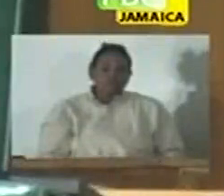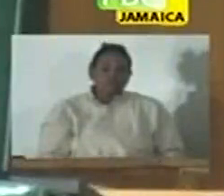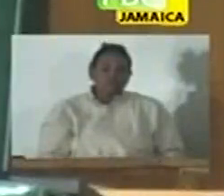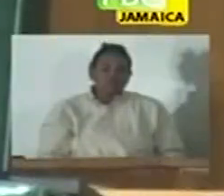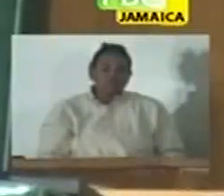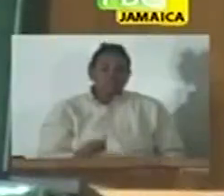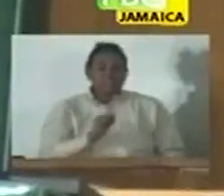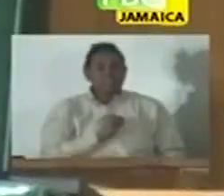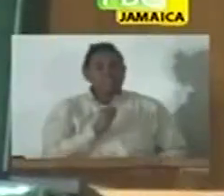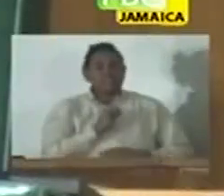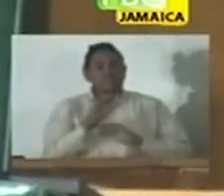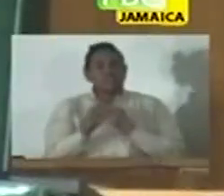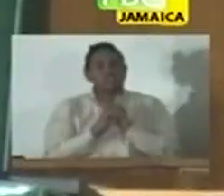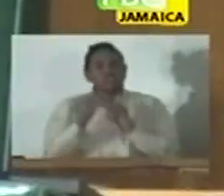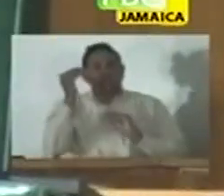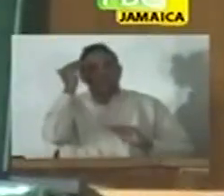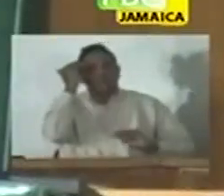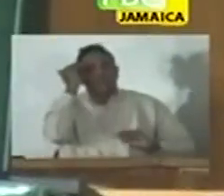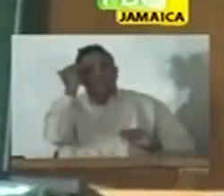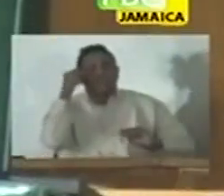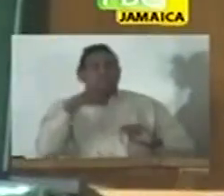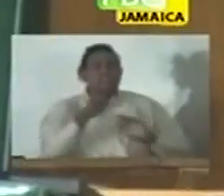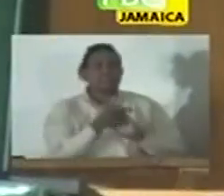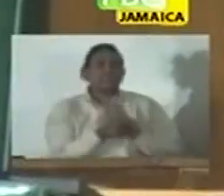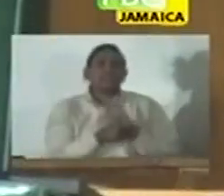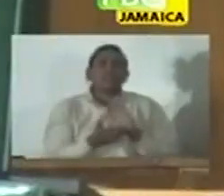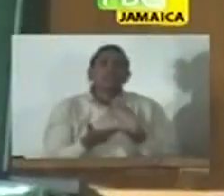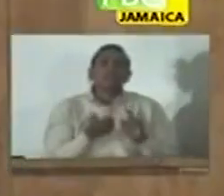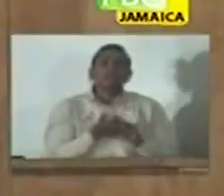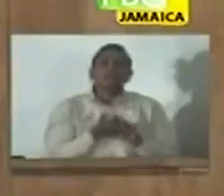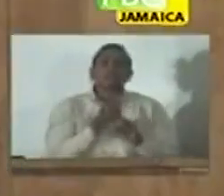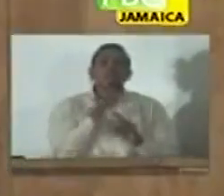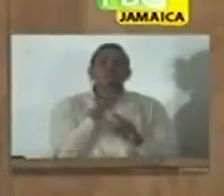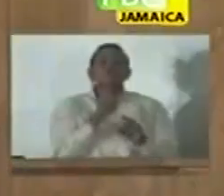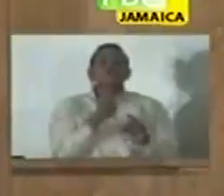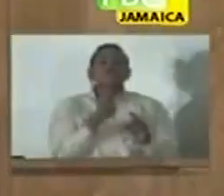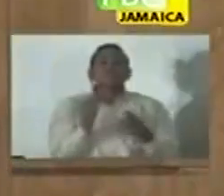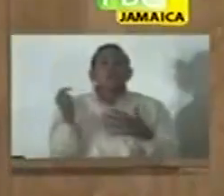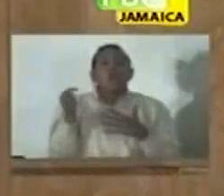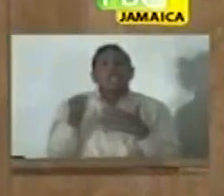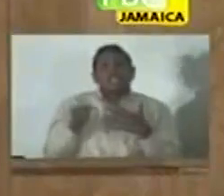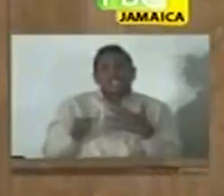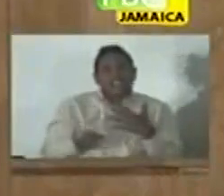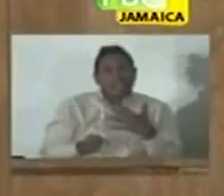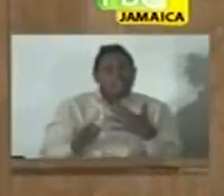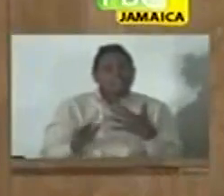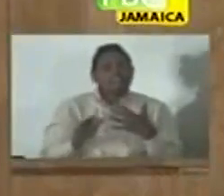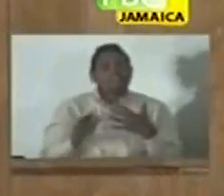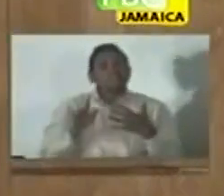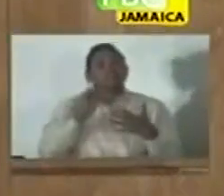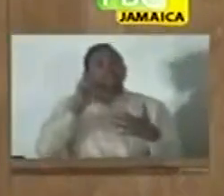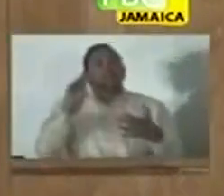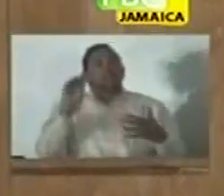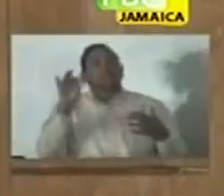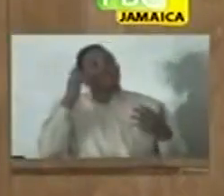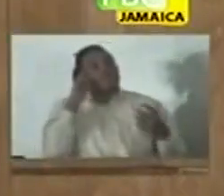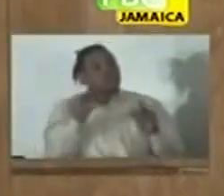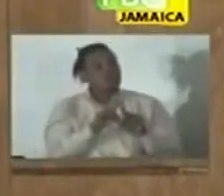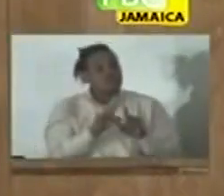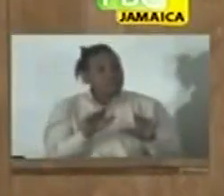President, that this bill is a conditionality of the IMF